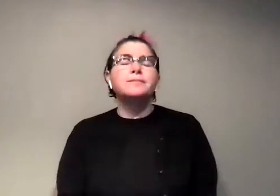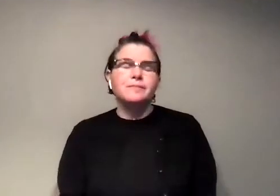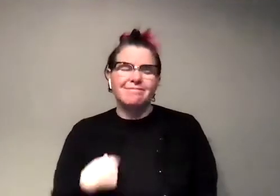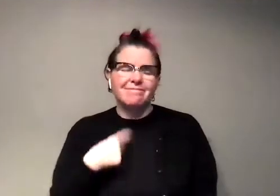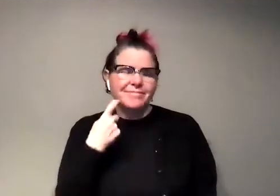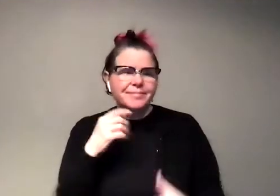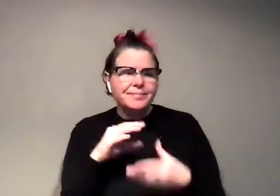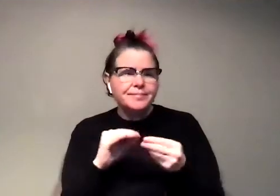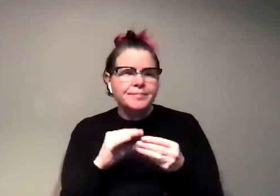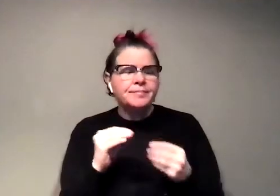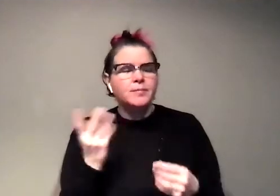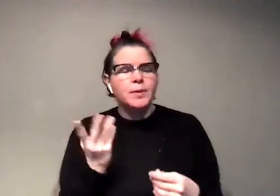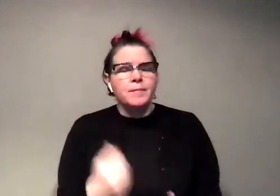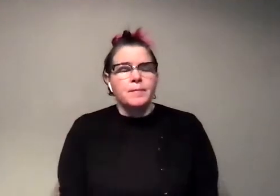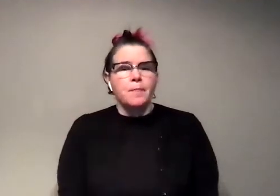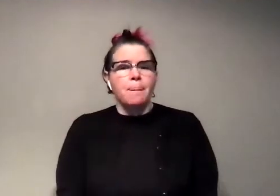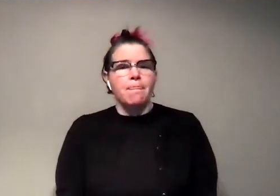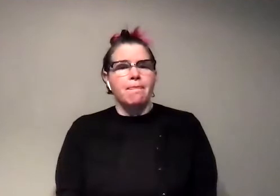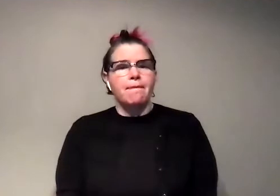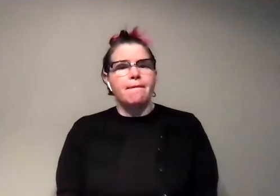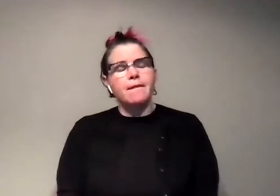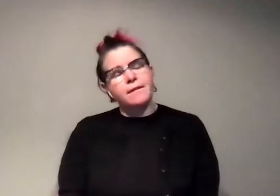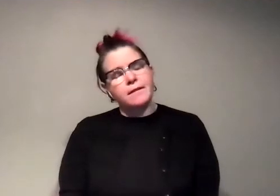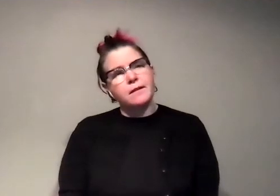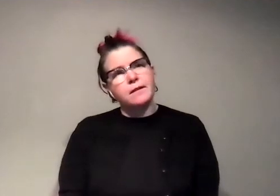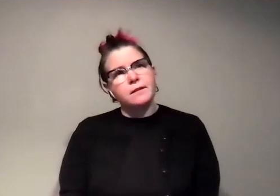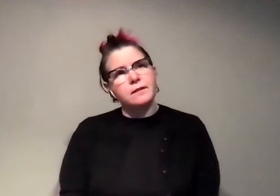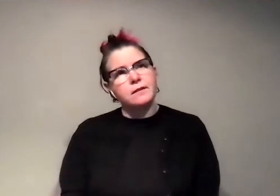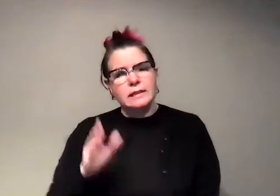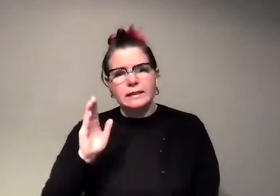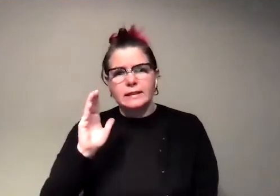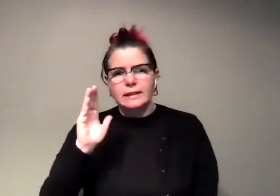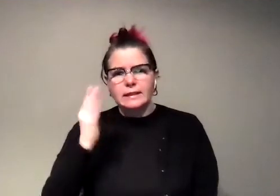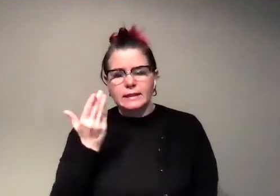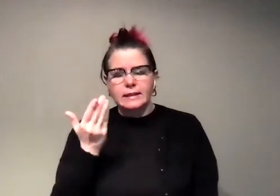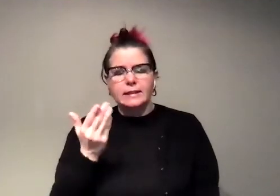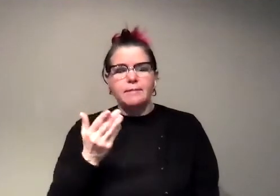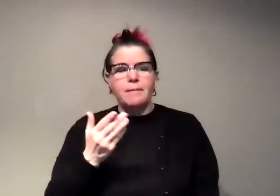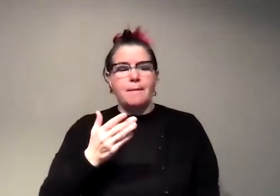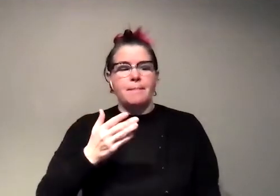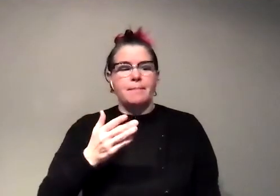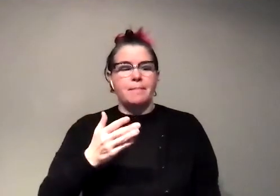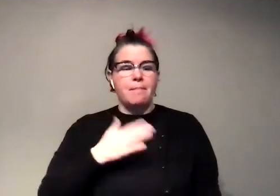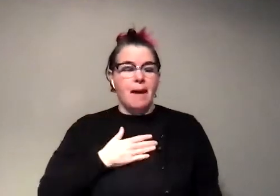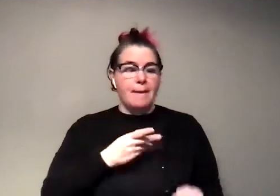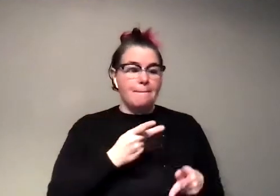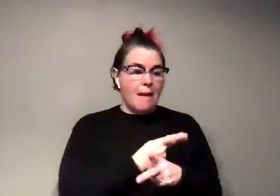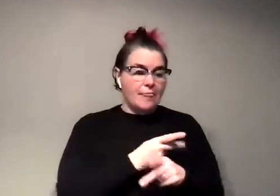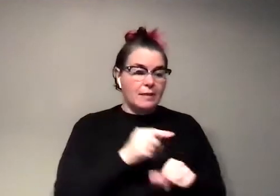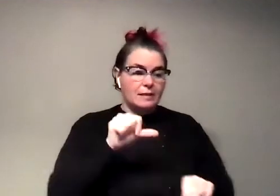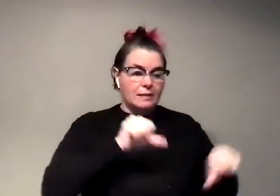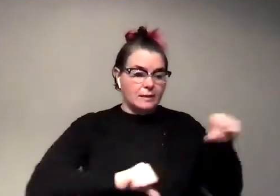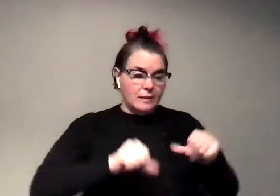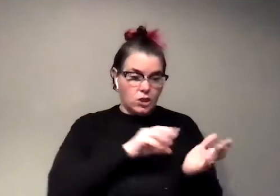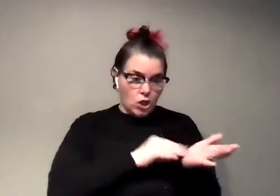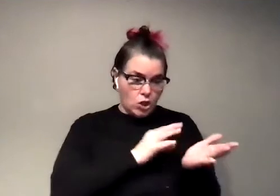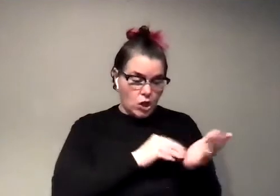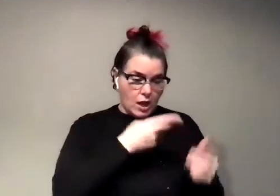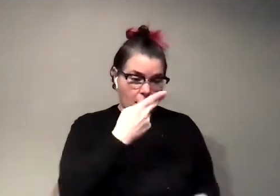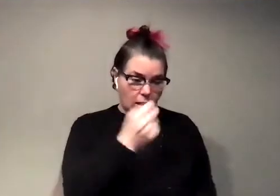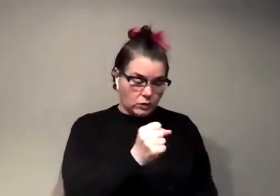really was. It seemed like it was the application of a lot of the math and science that I was learning in high